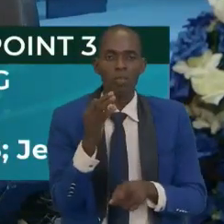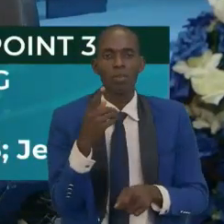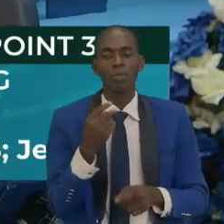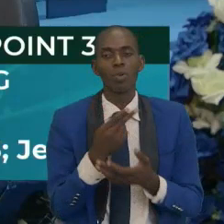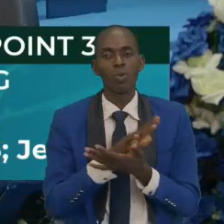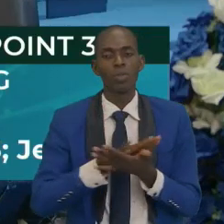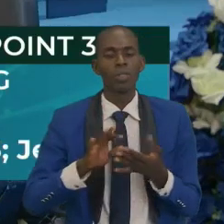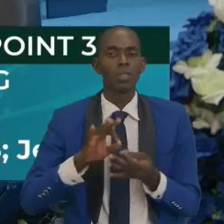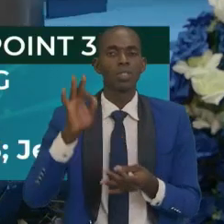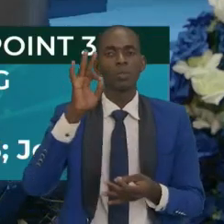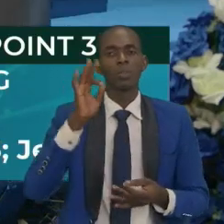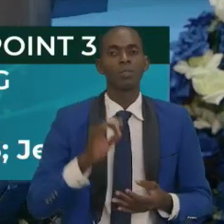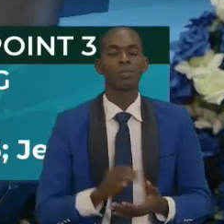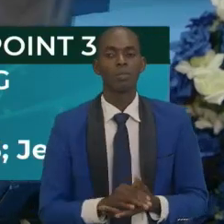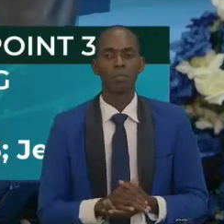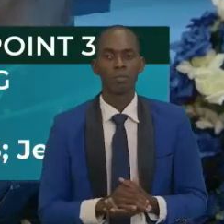Ghost.